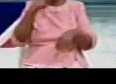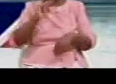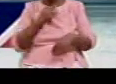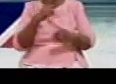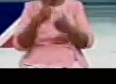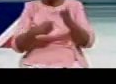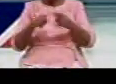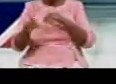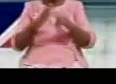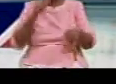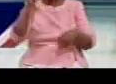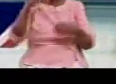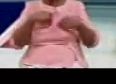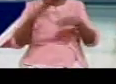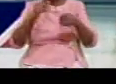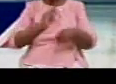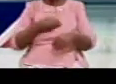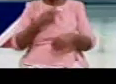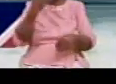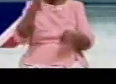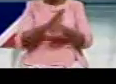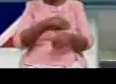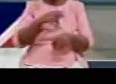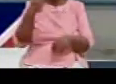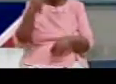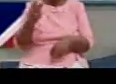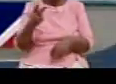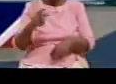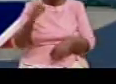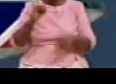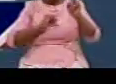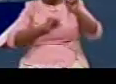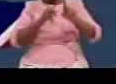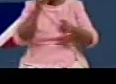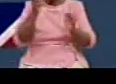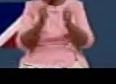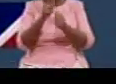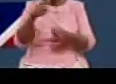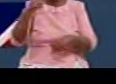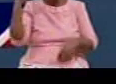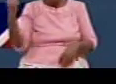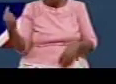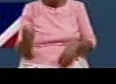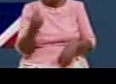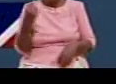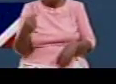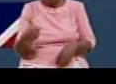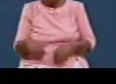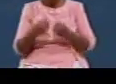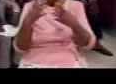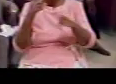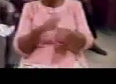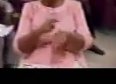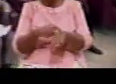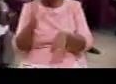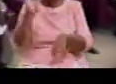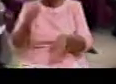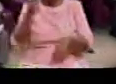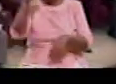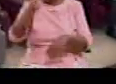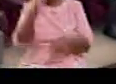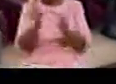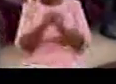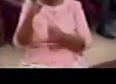promise that, lo, I am with you always. How often will God be with you?